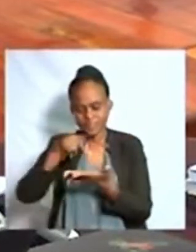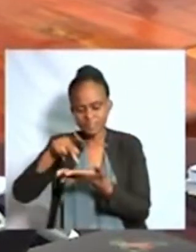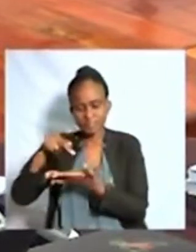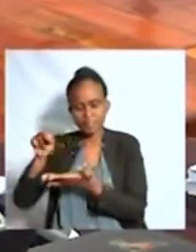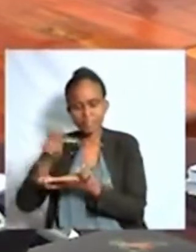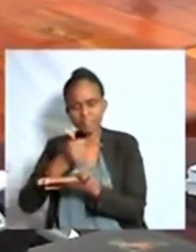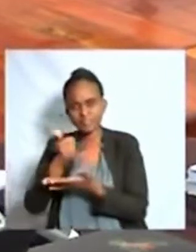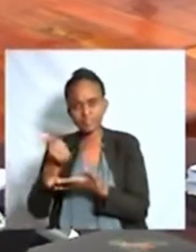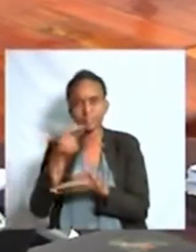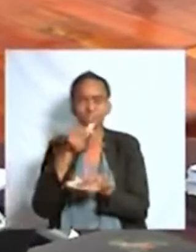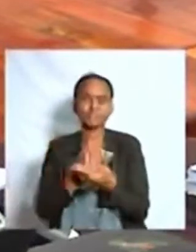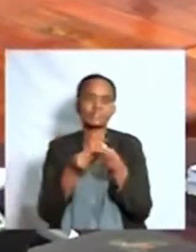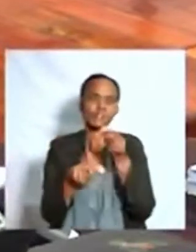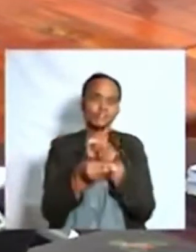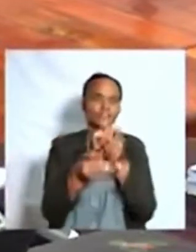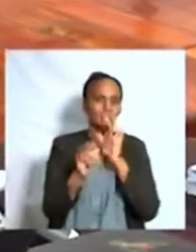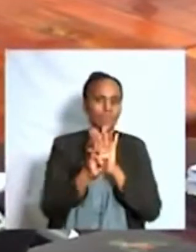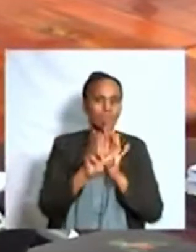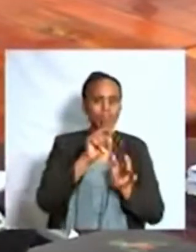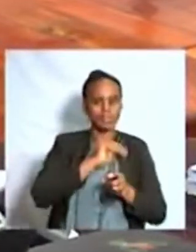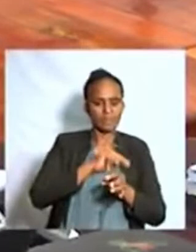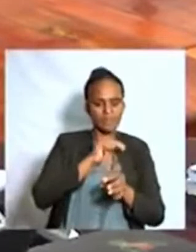other obligations.